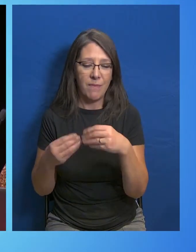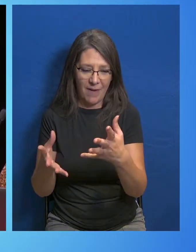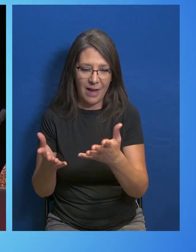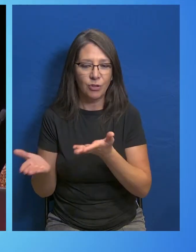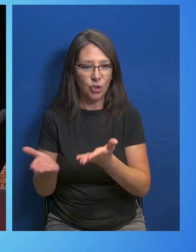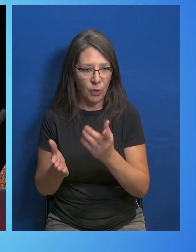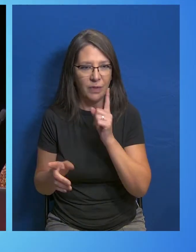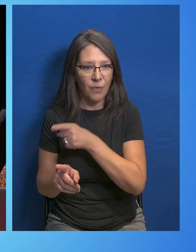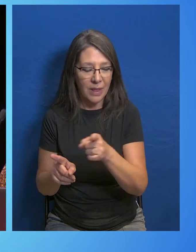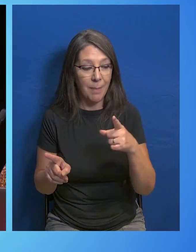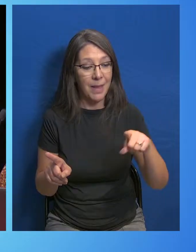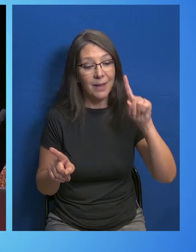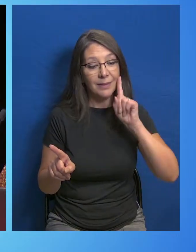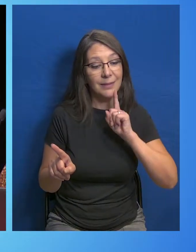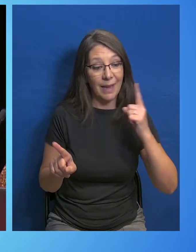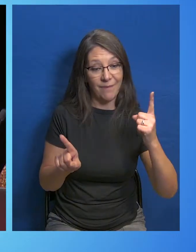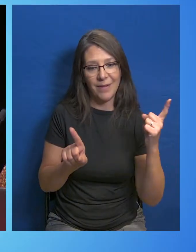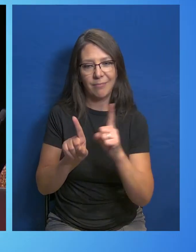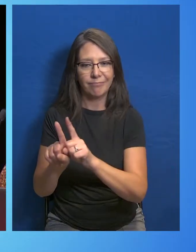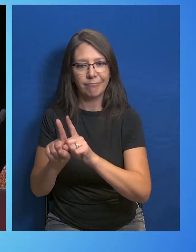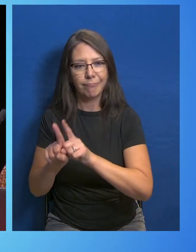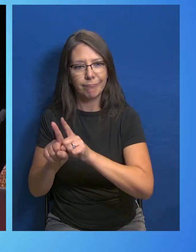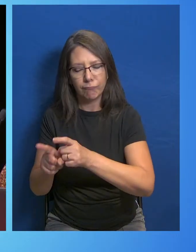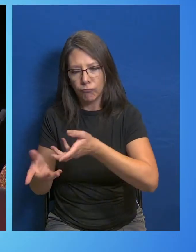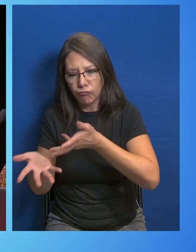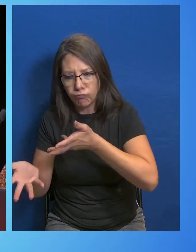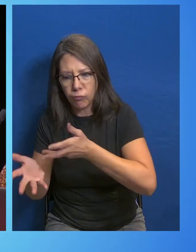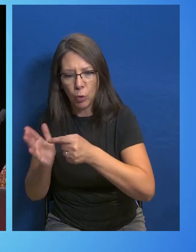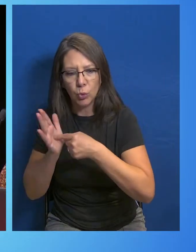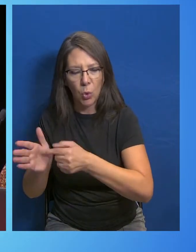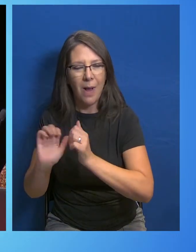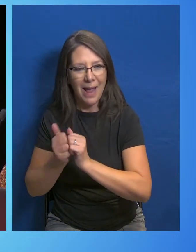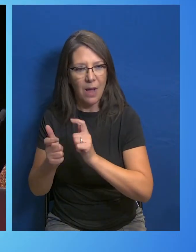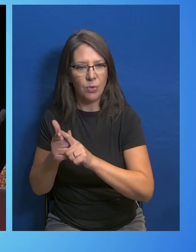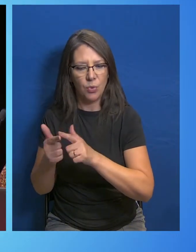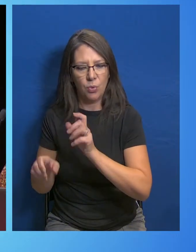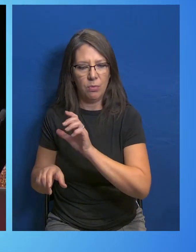hard of hearing role models to begin acquiring American Sign Language.